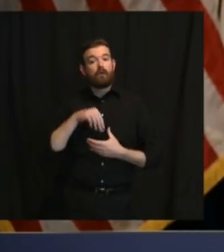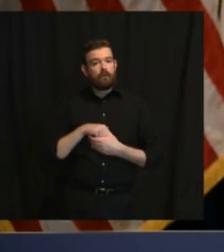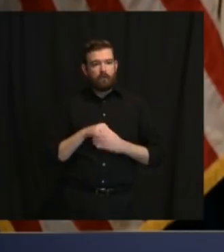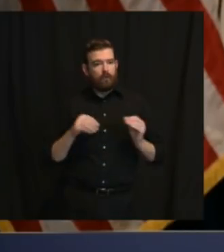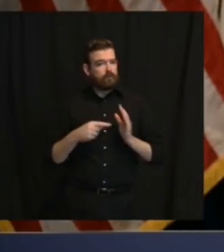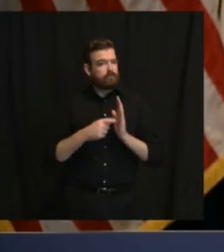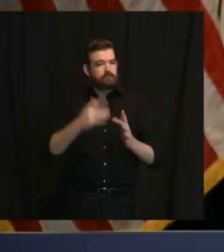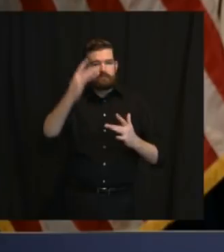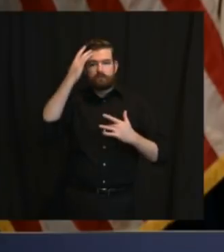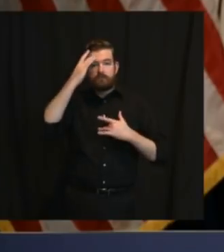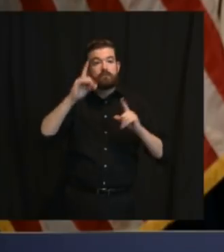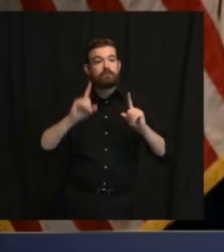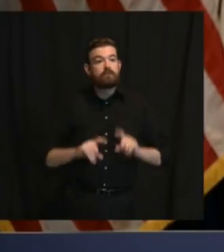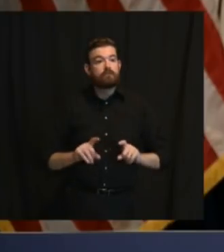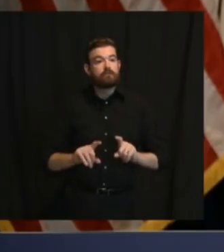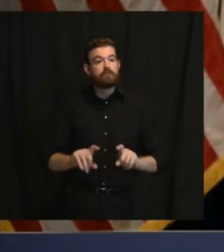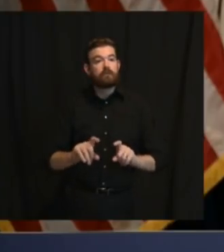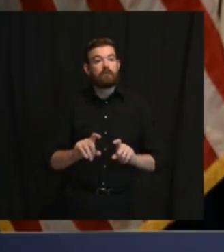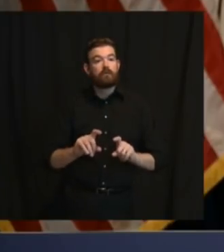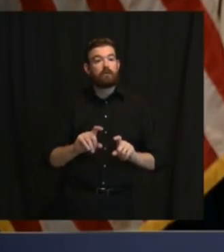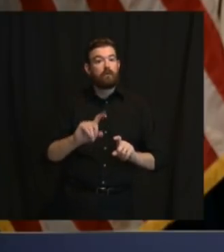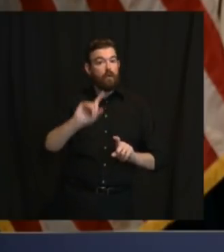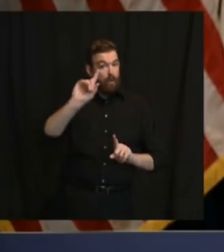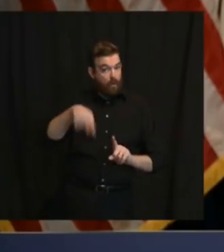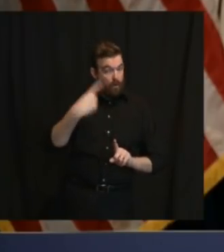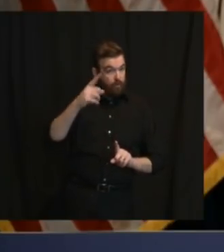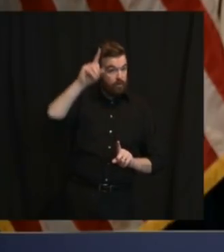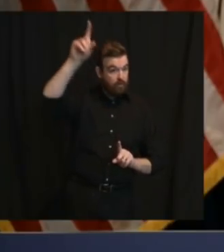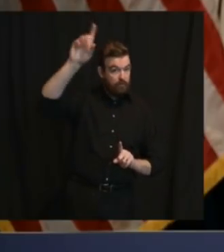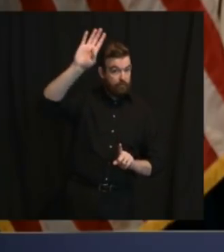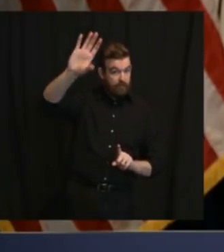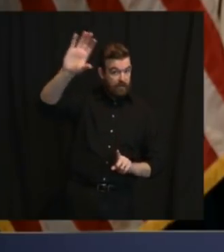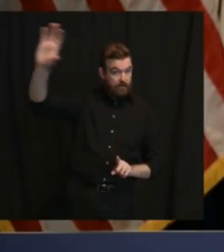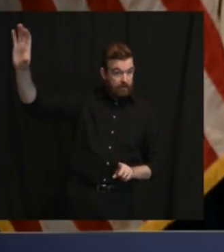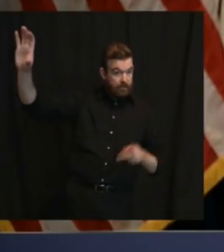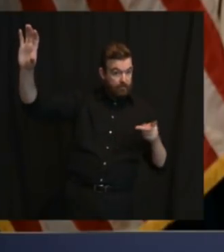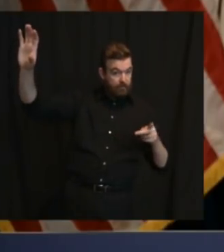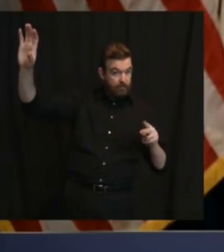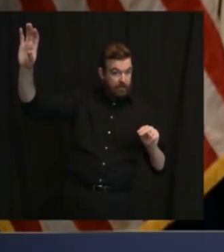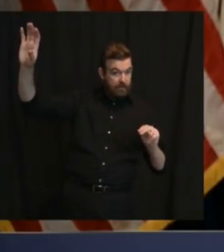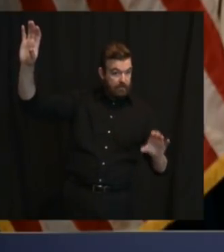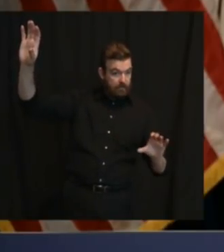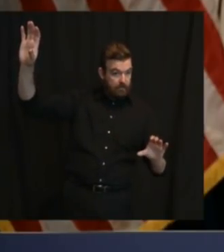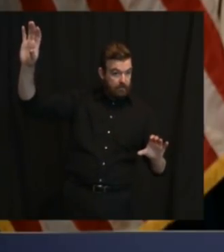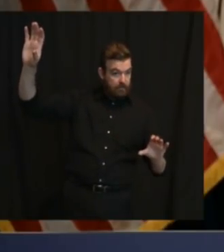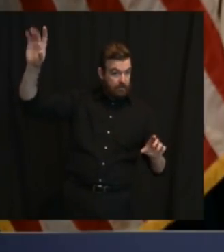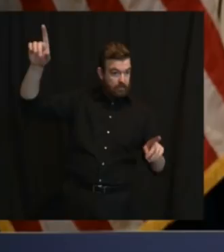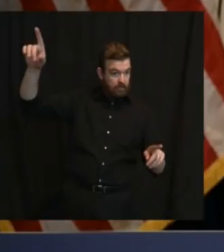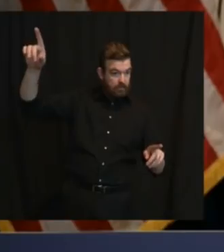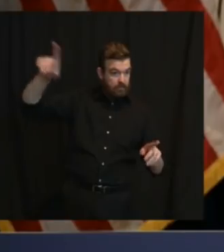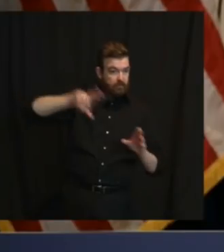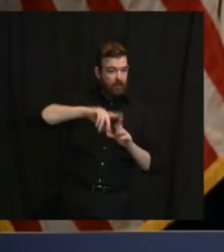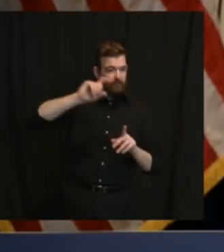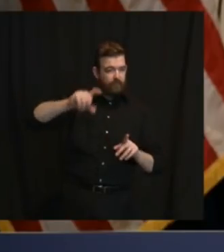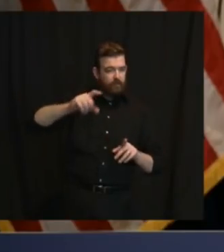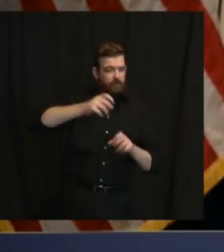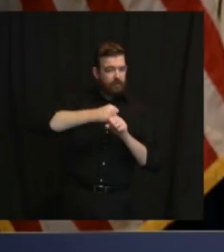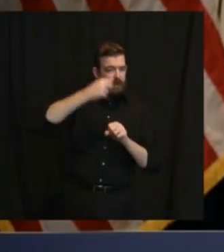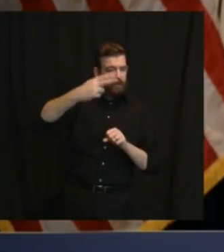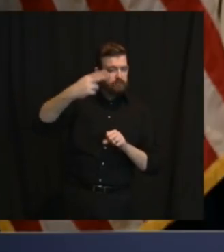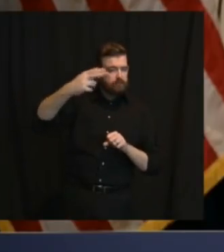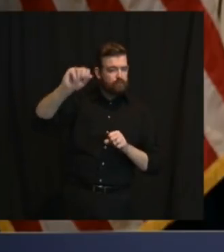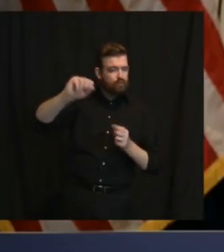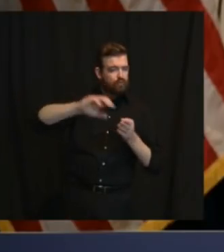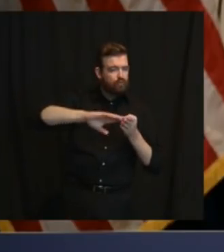and PNC? And does that mean then that you got the HHS waiver that you mentioned before? Yeah, it's at Bergen Community and PNC